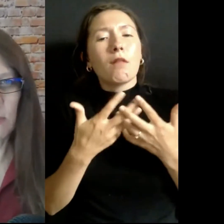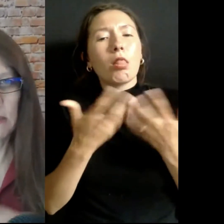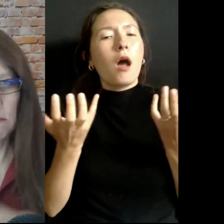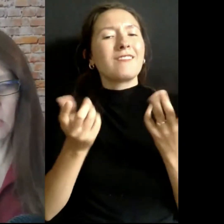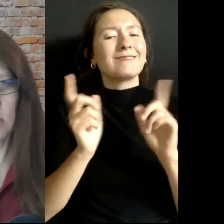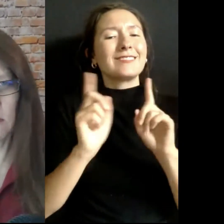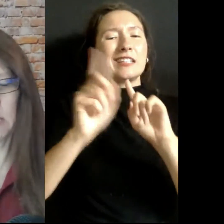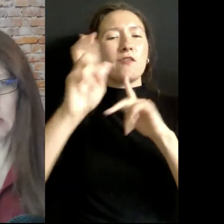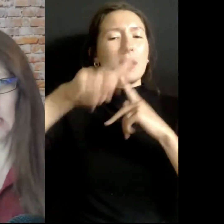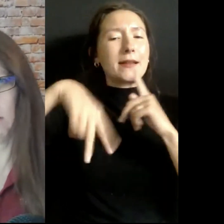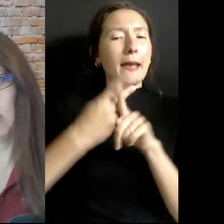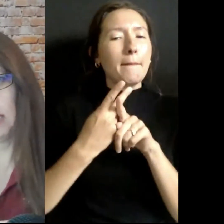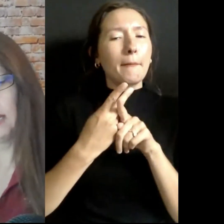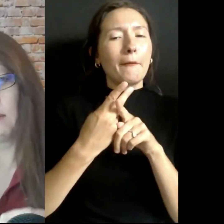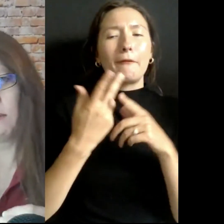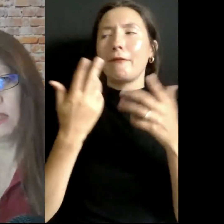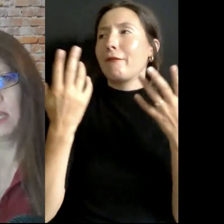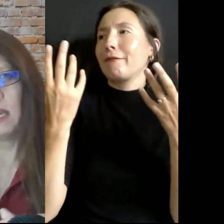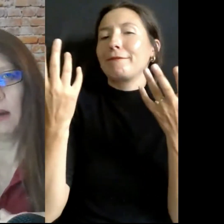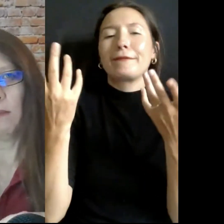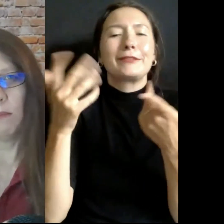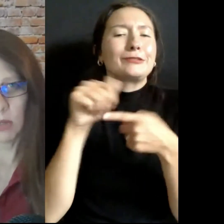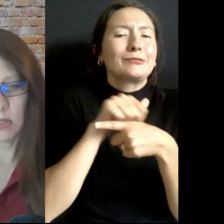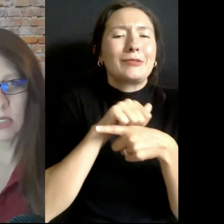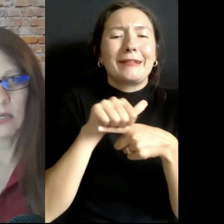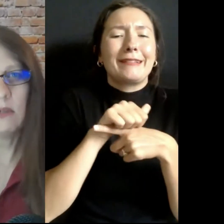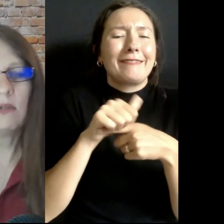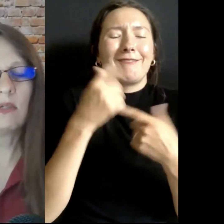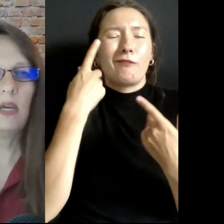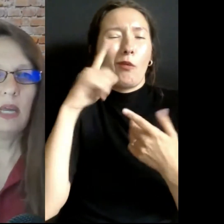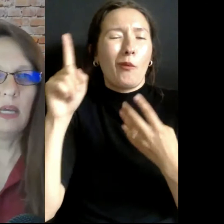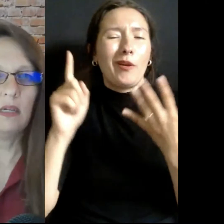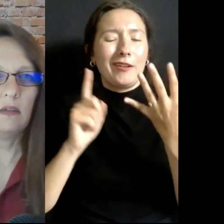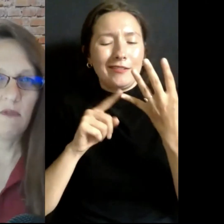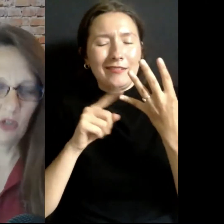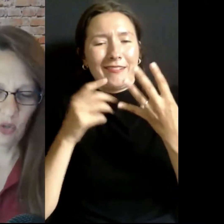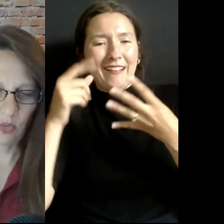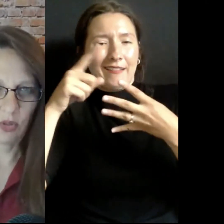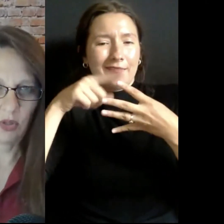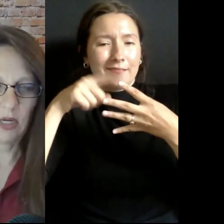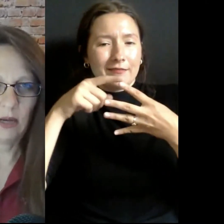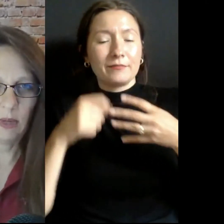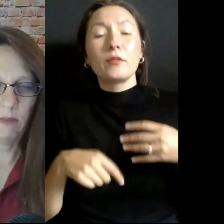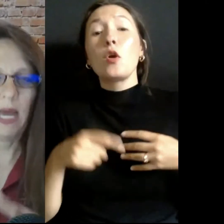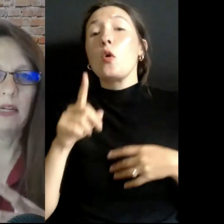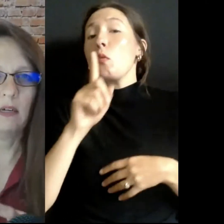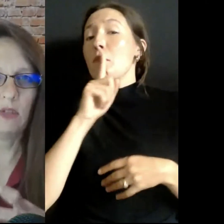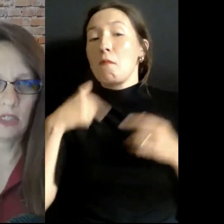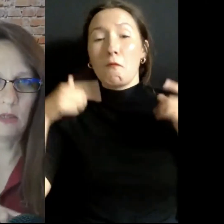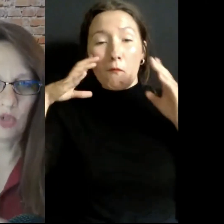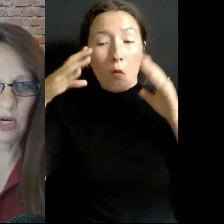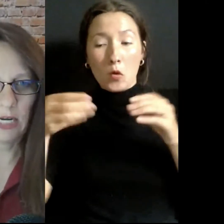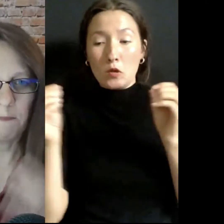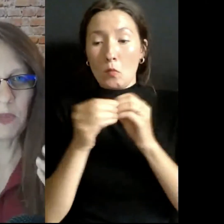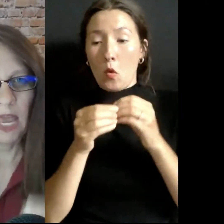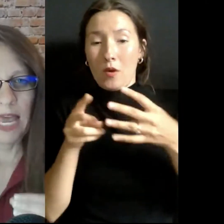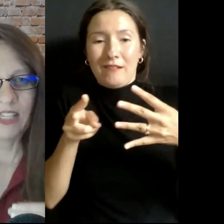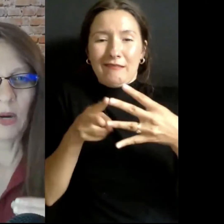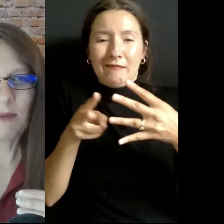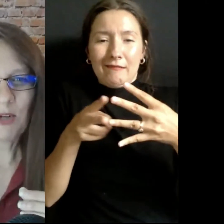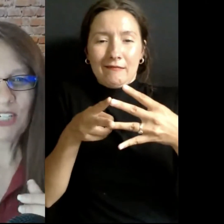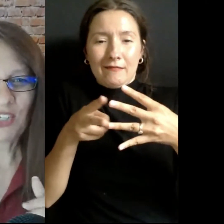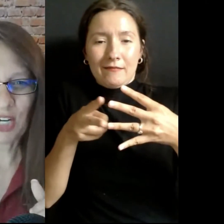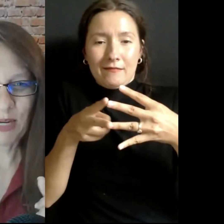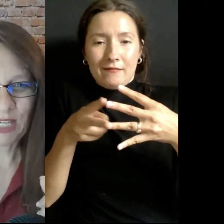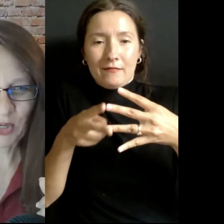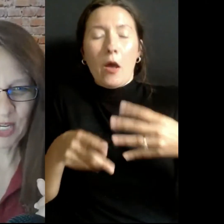going to spend most of my time on how the motor skills and the visual impact of systems training. So I'm